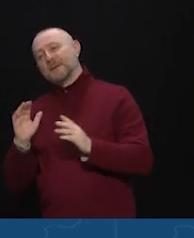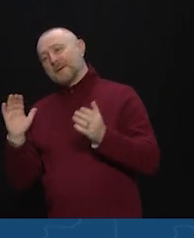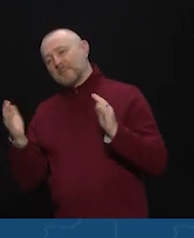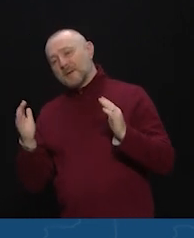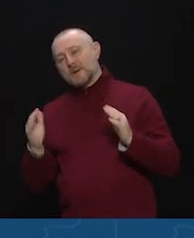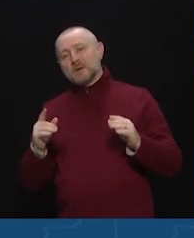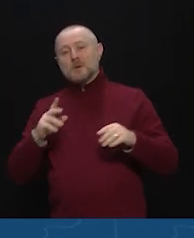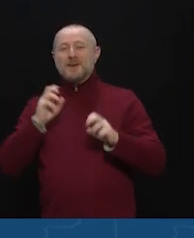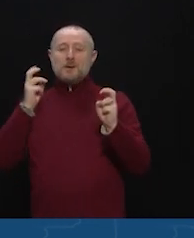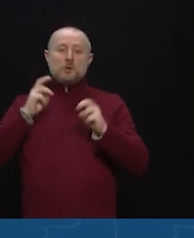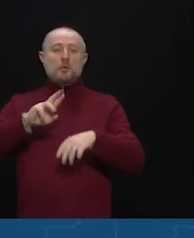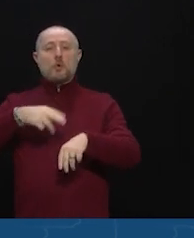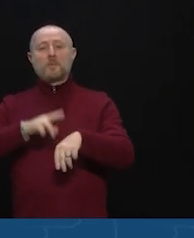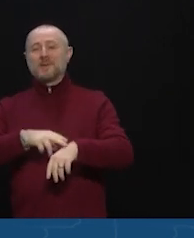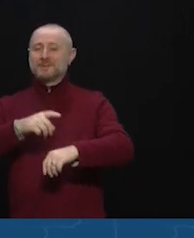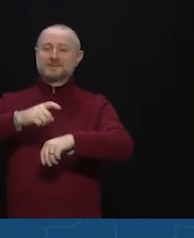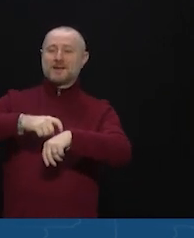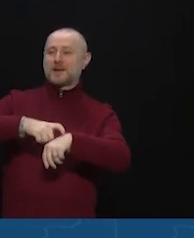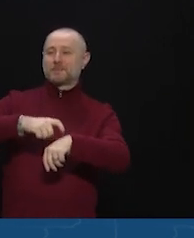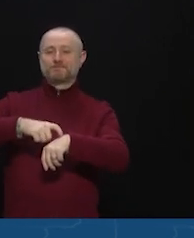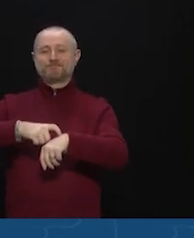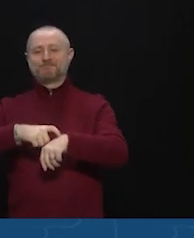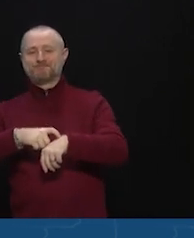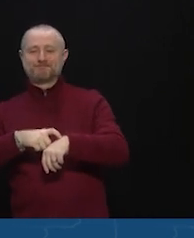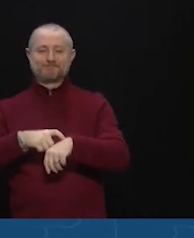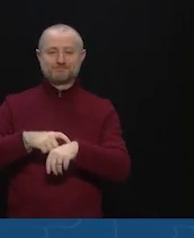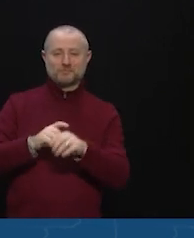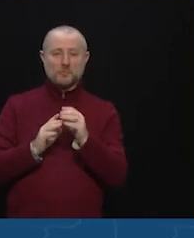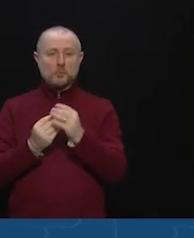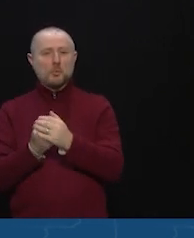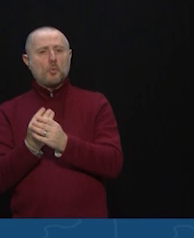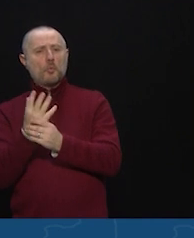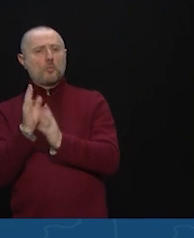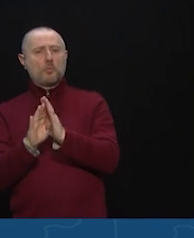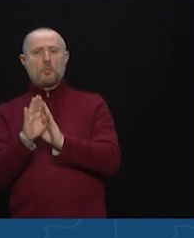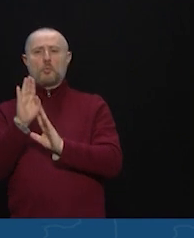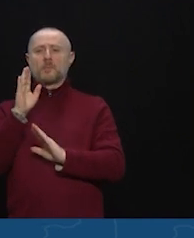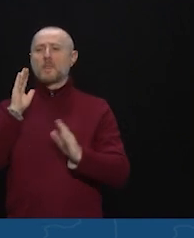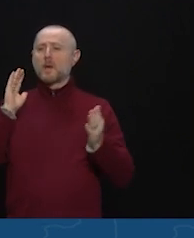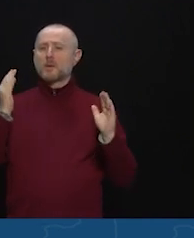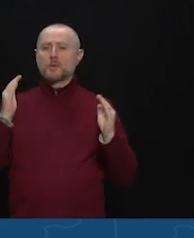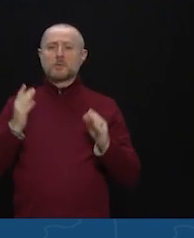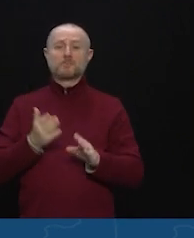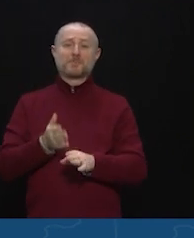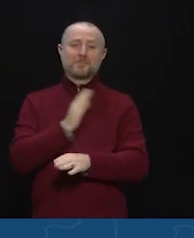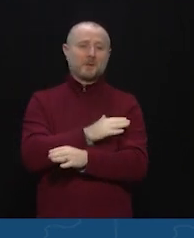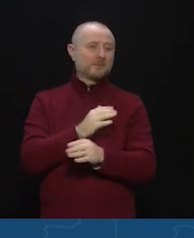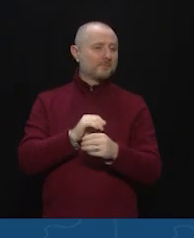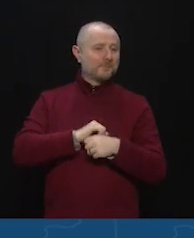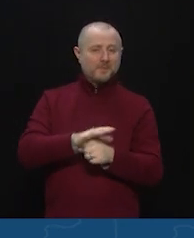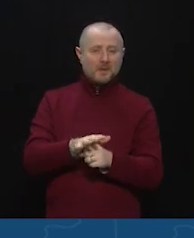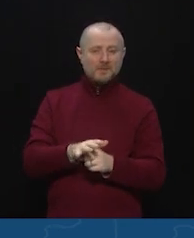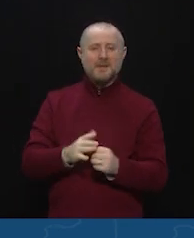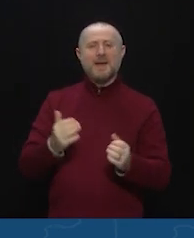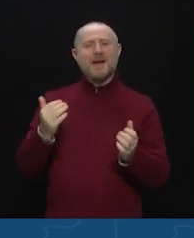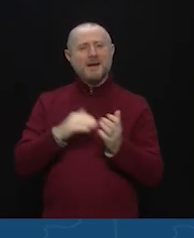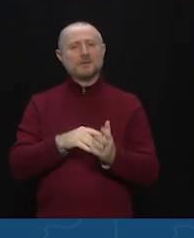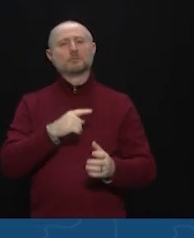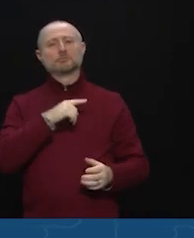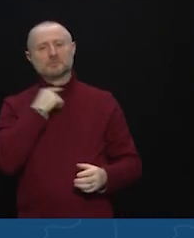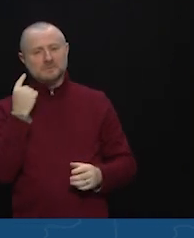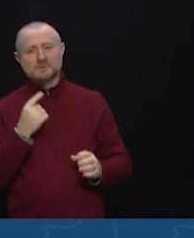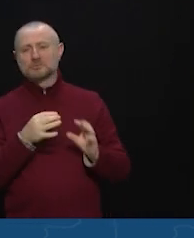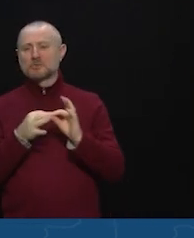normal period of growth as it was in the pre-pandemic period. And again, there are risks associated with these